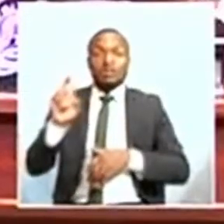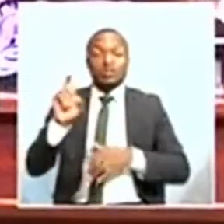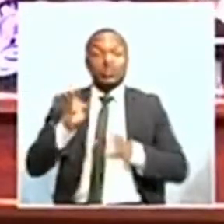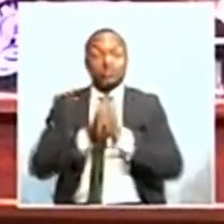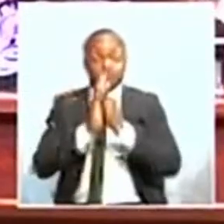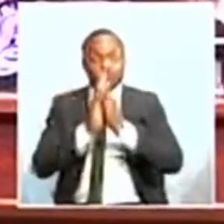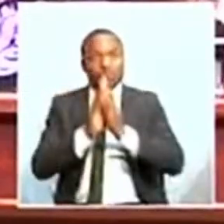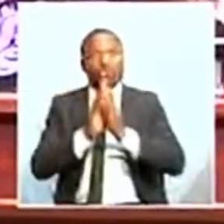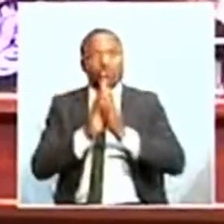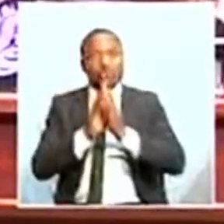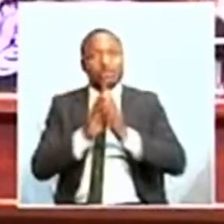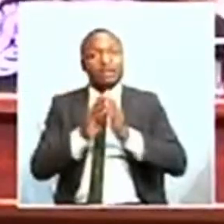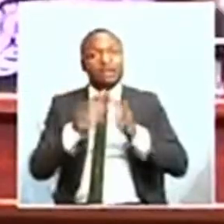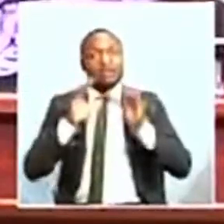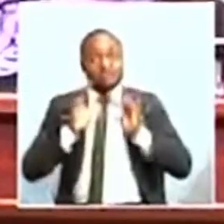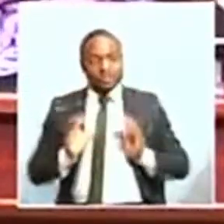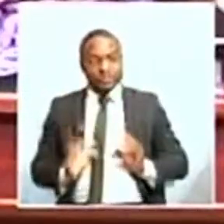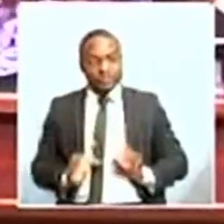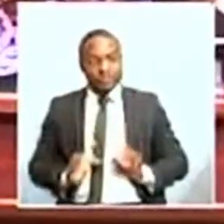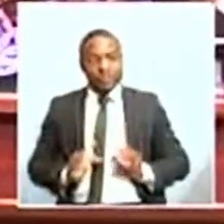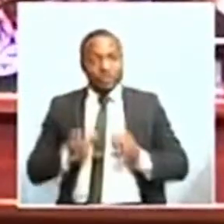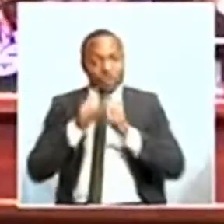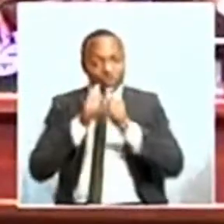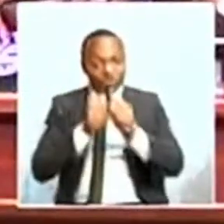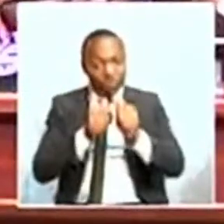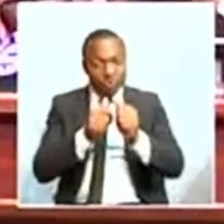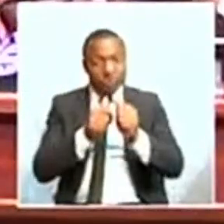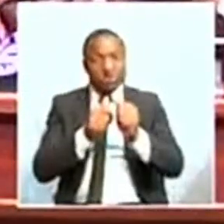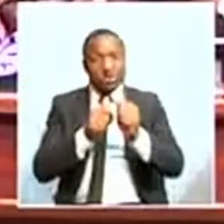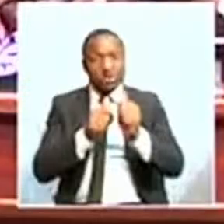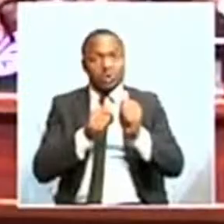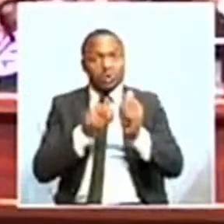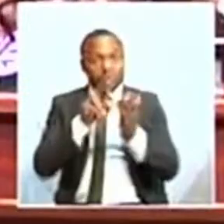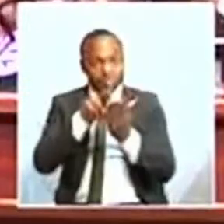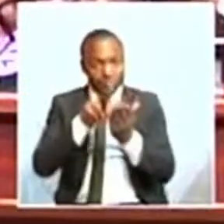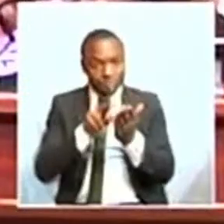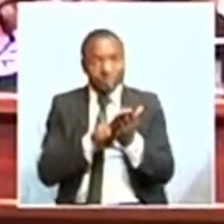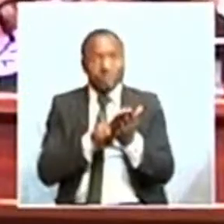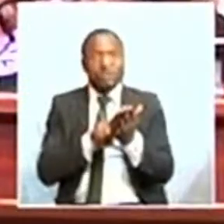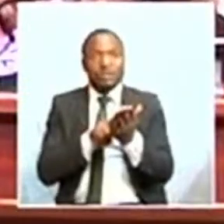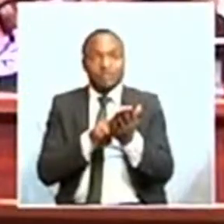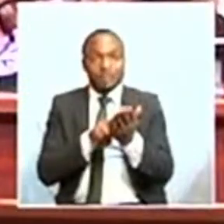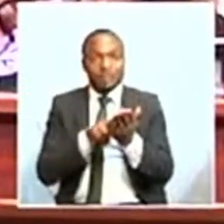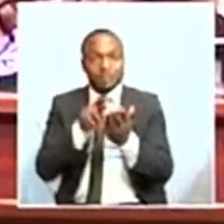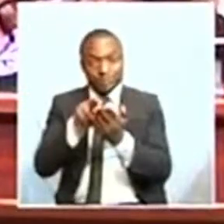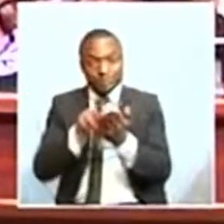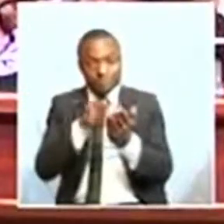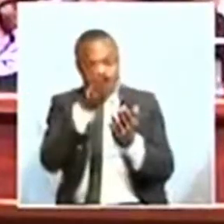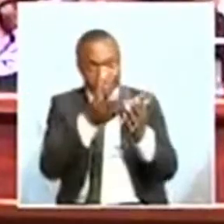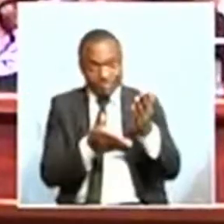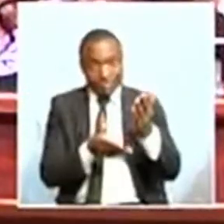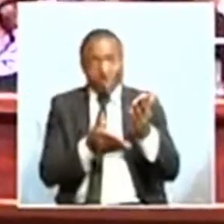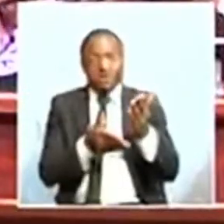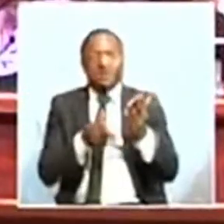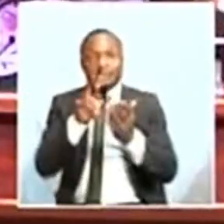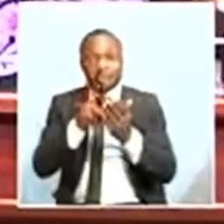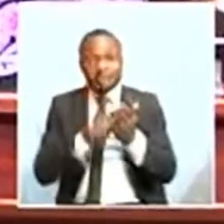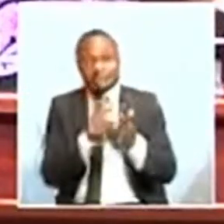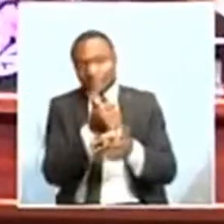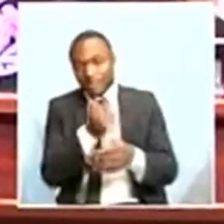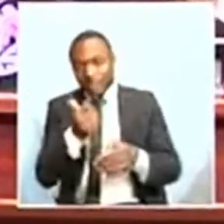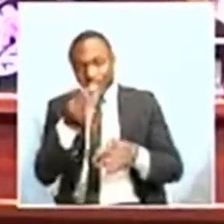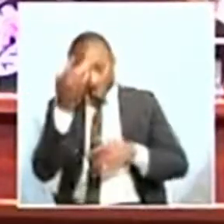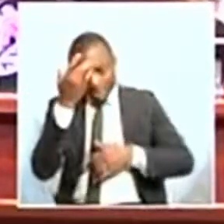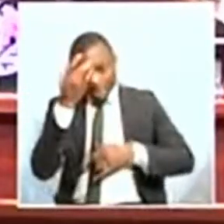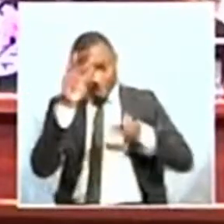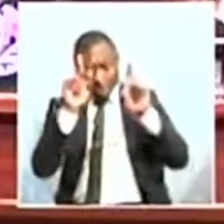citizens to adhere to preventive measures and report all suspected cases to the nearest health facility. Madam